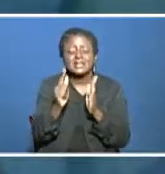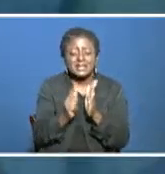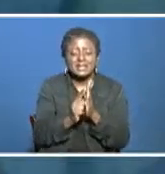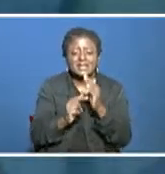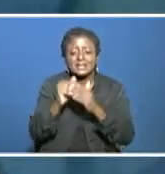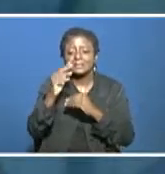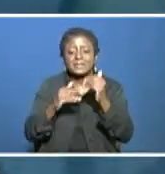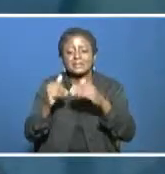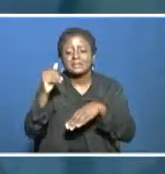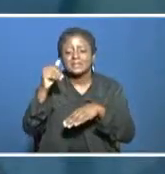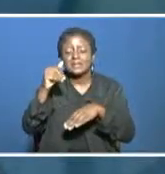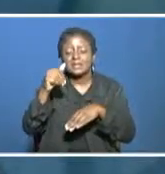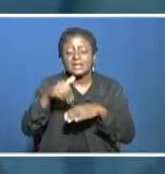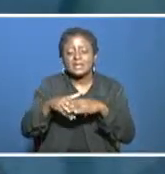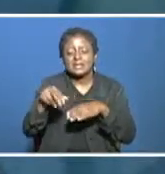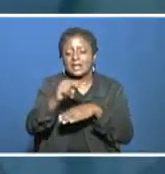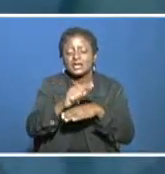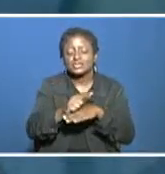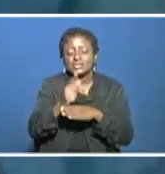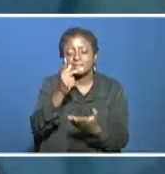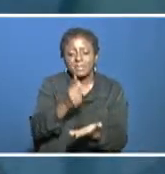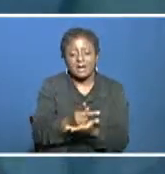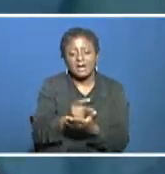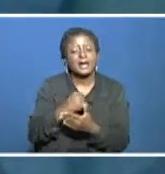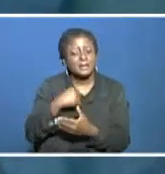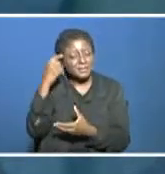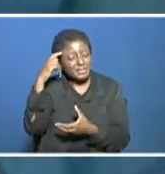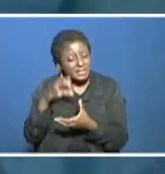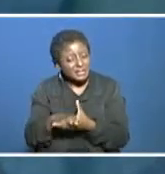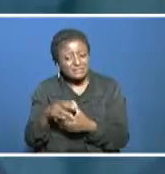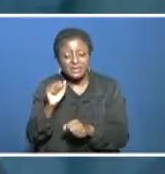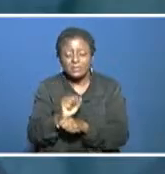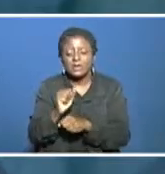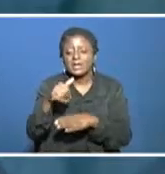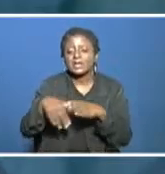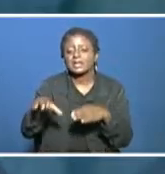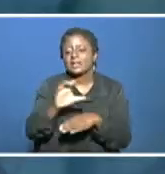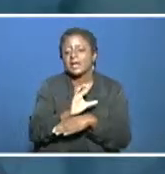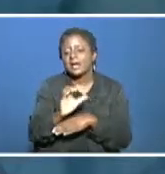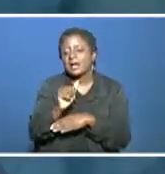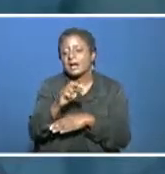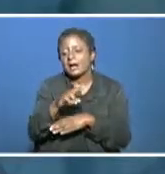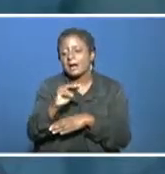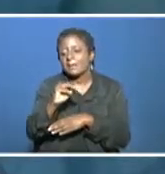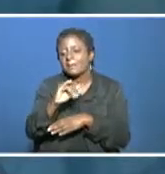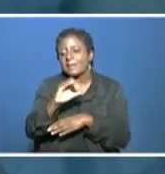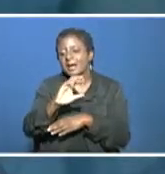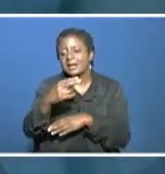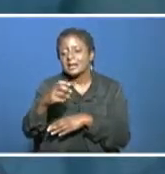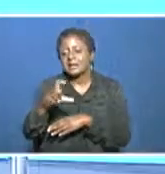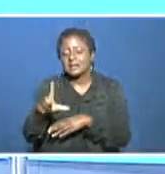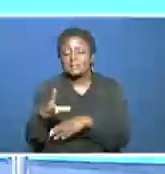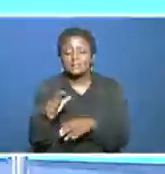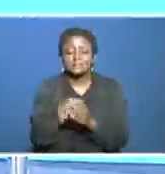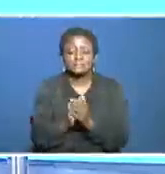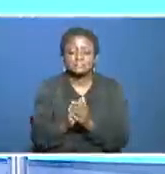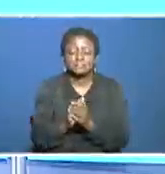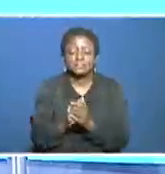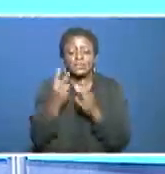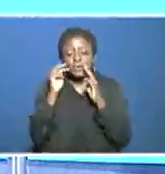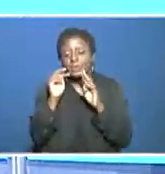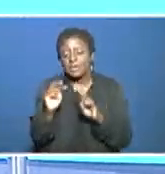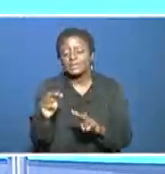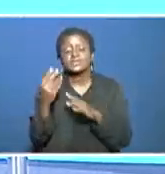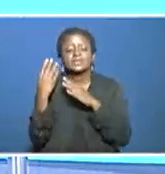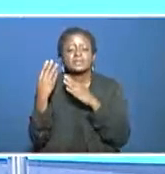I believe they've done some work at Carmichael. I haven't received an after-action report on that yet. You're watching